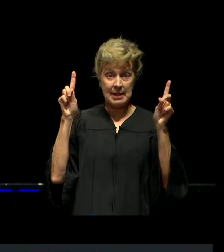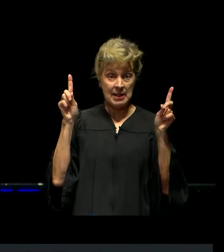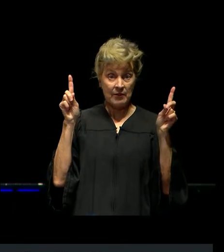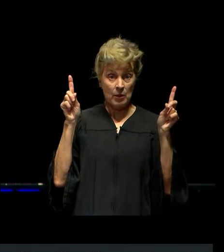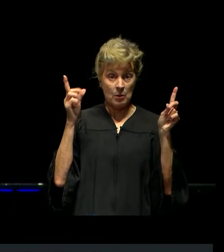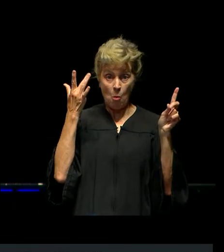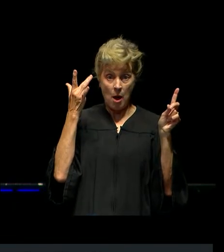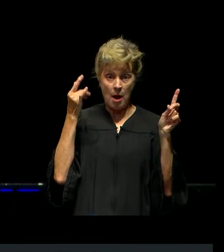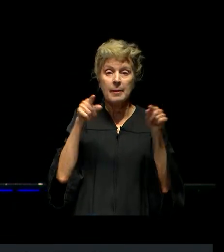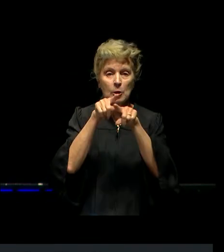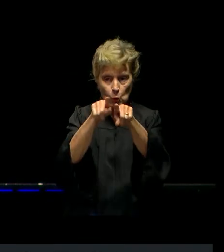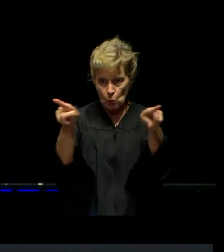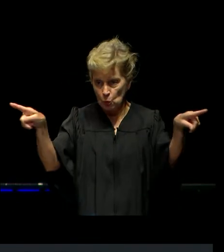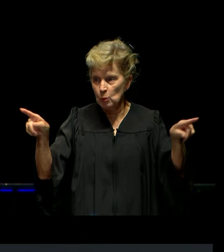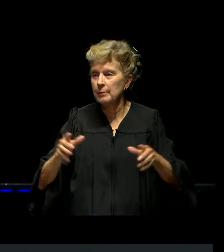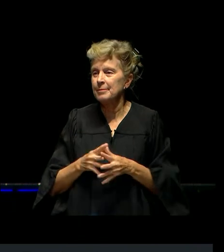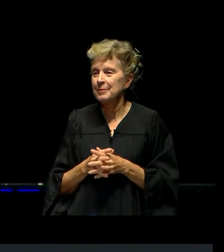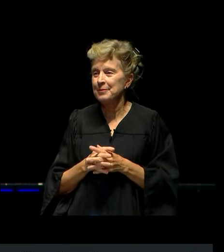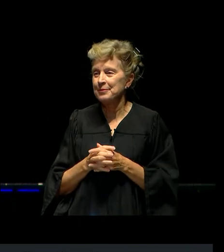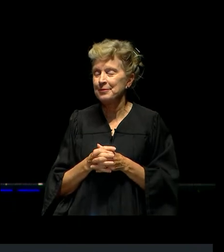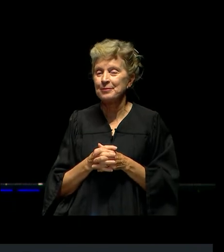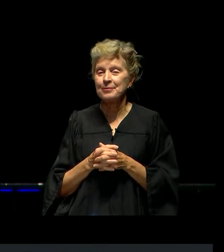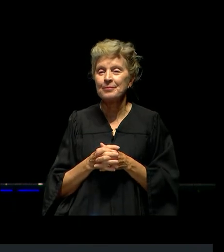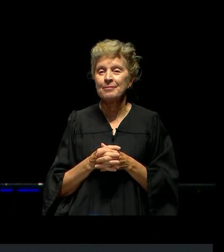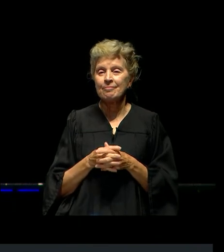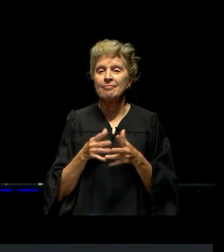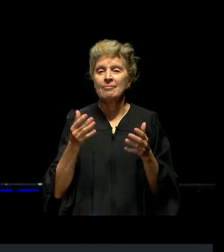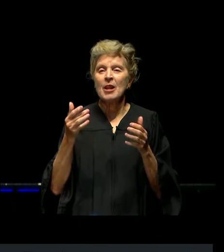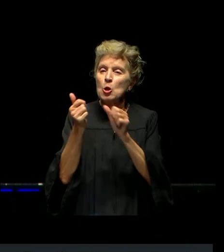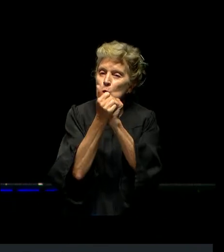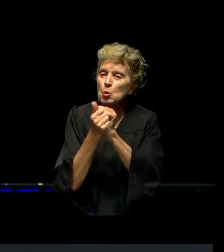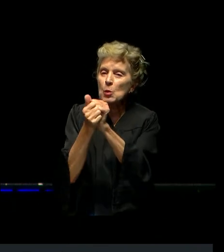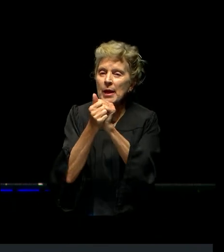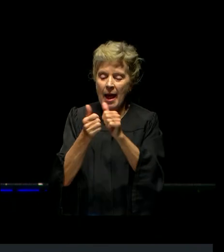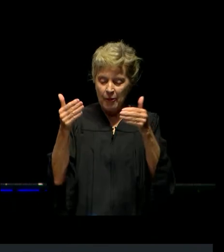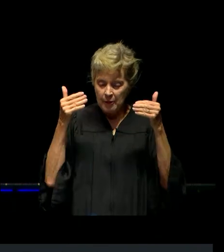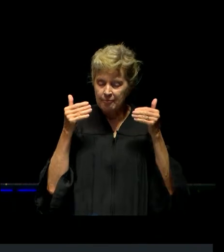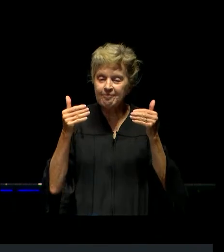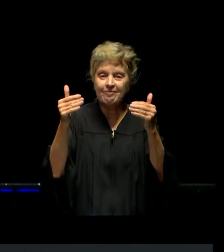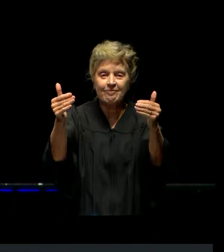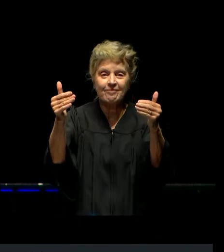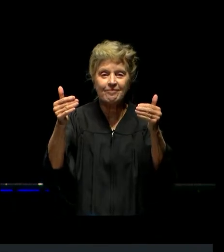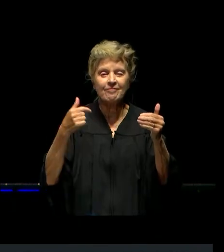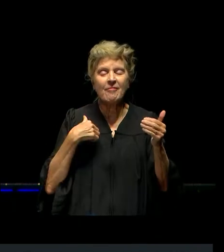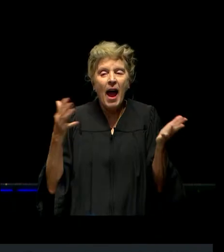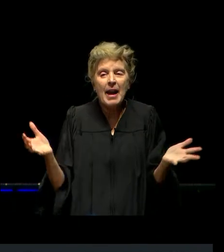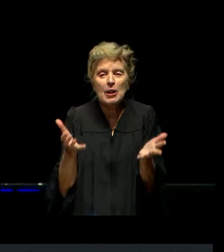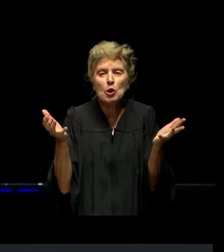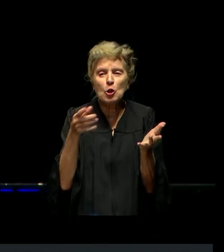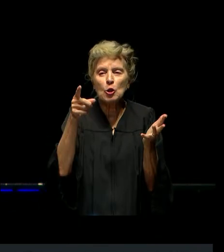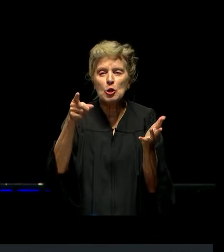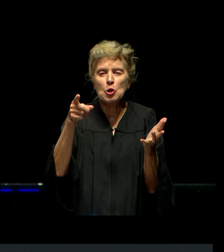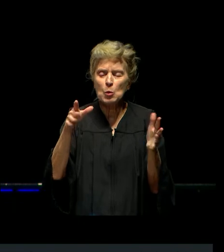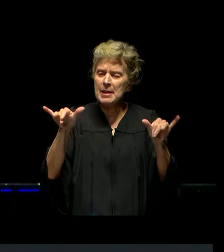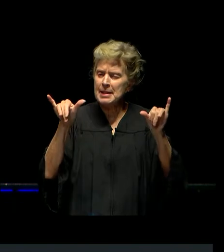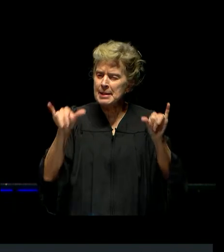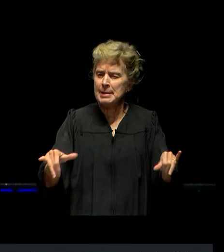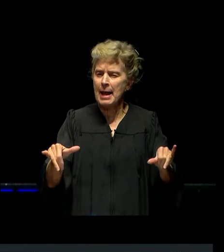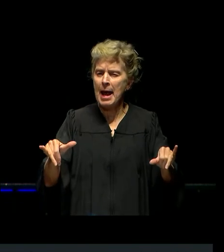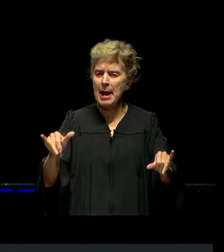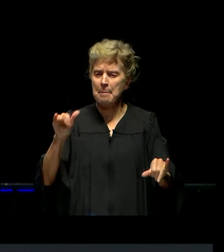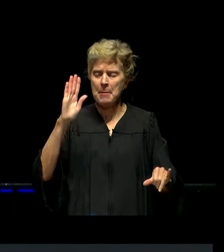you. As we move forward together, I encourage you to embrace the same